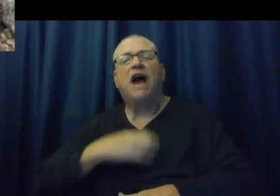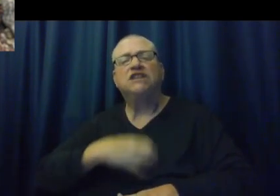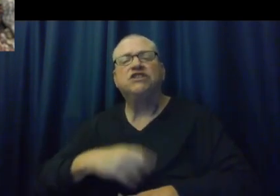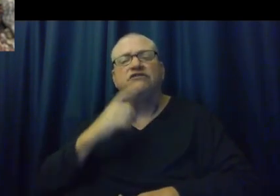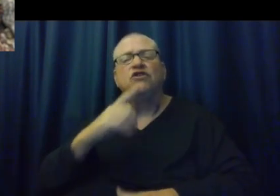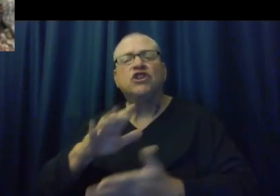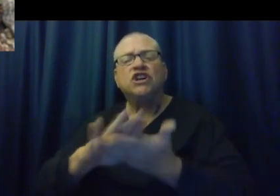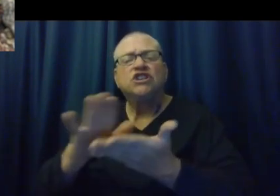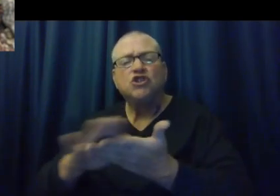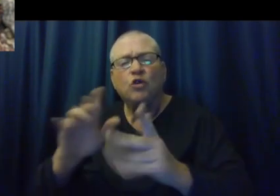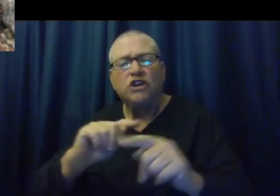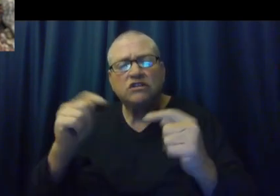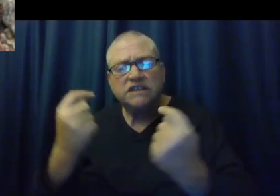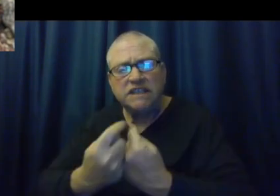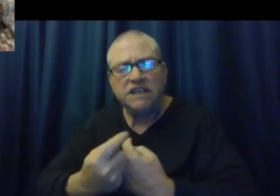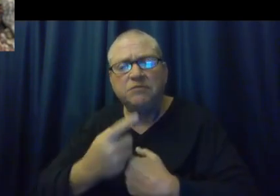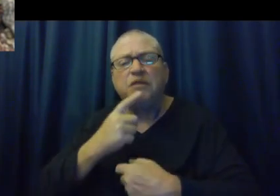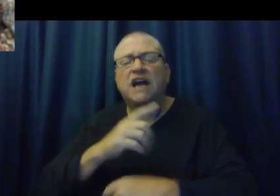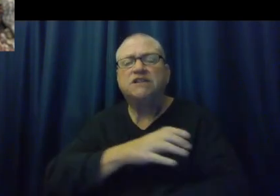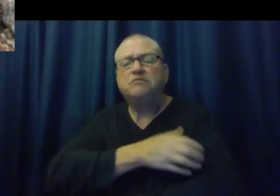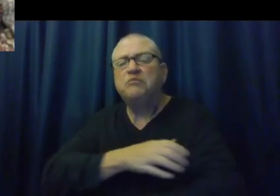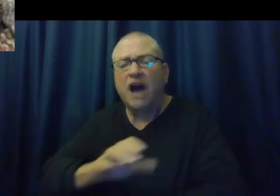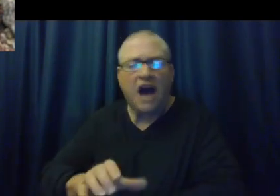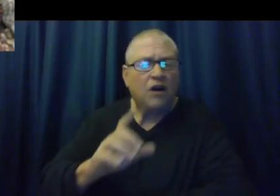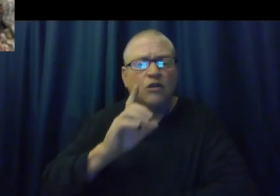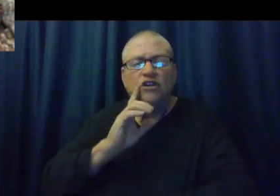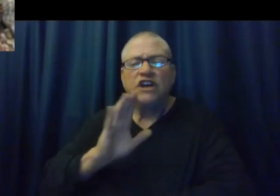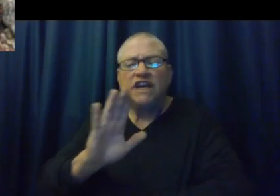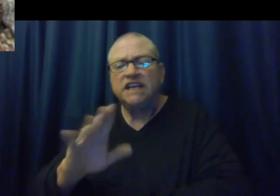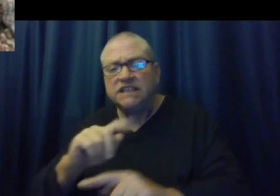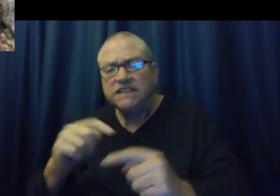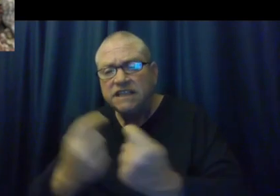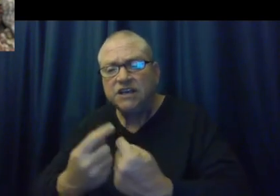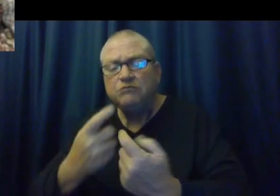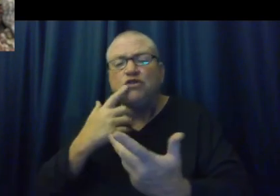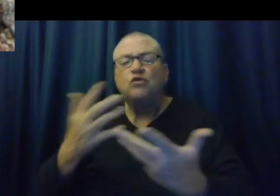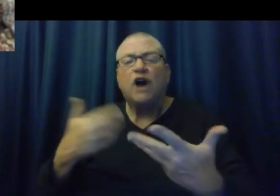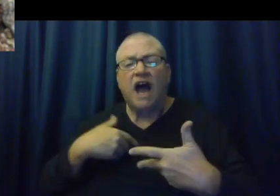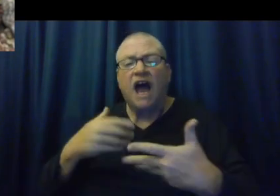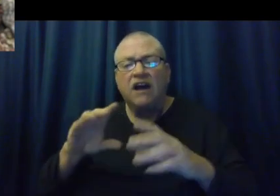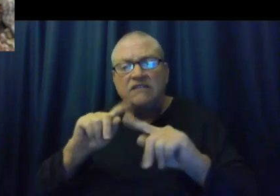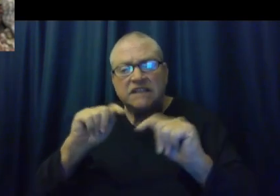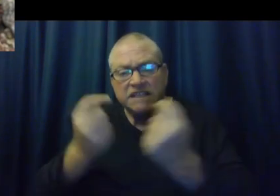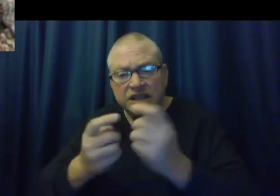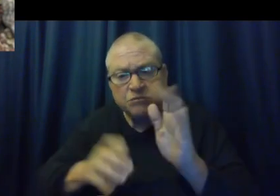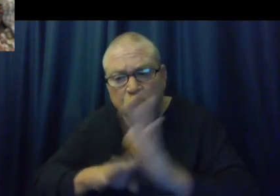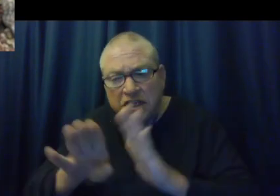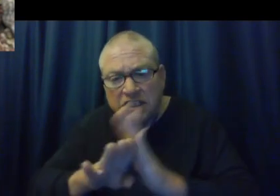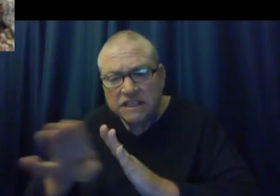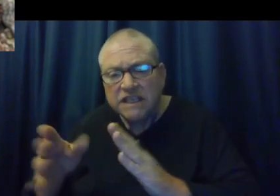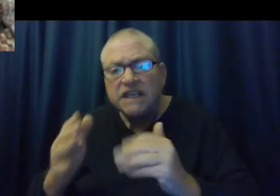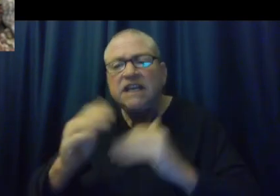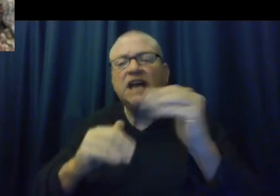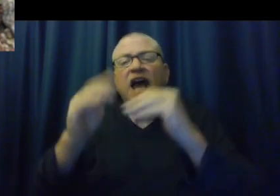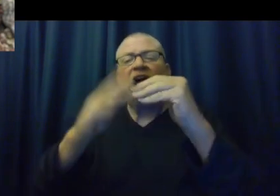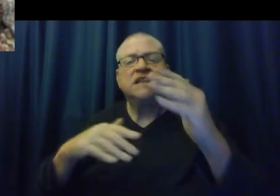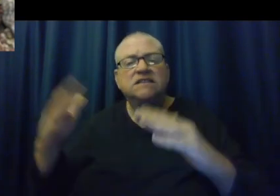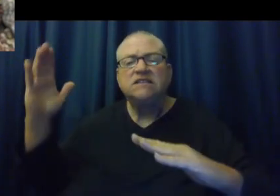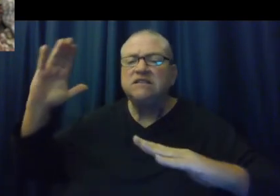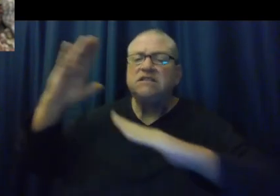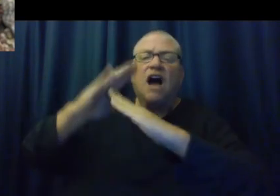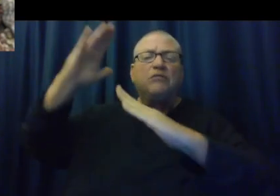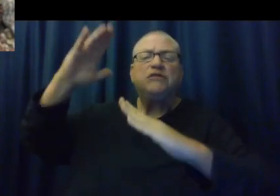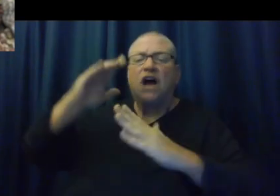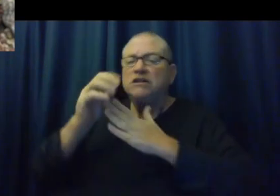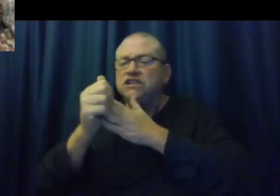for Western Washington University's custodial teams has powered his determination to establish team building, leadership development,